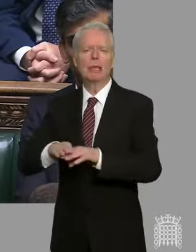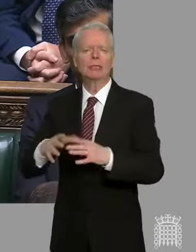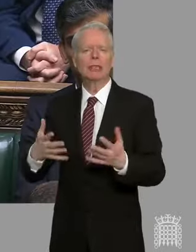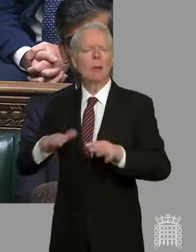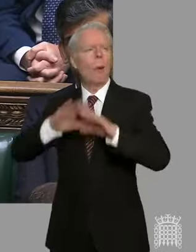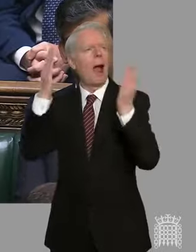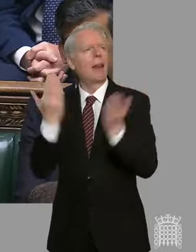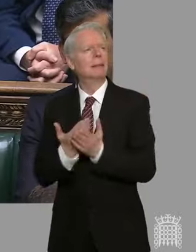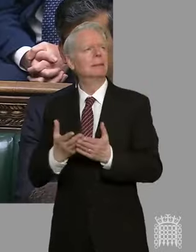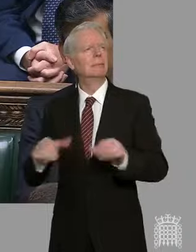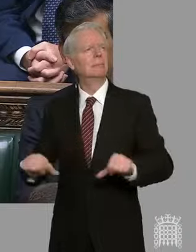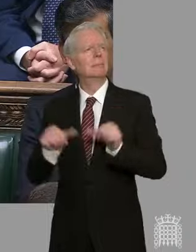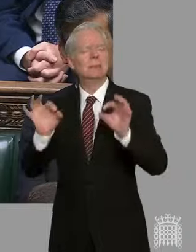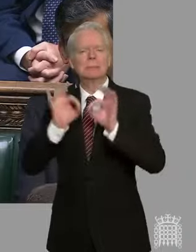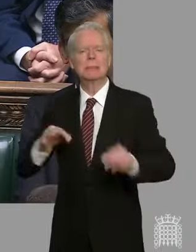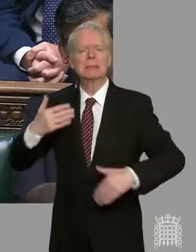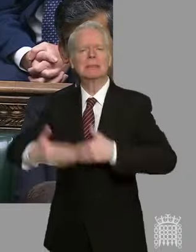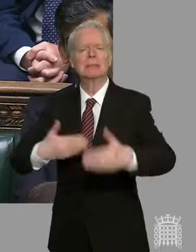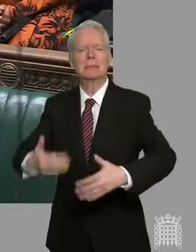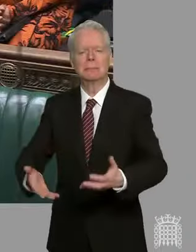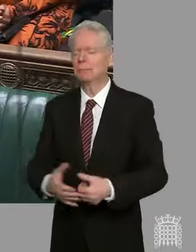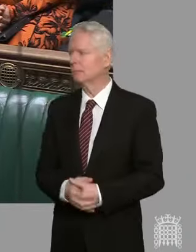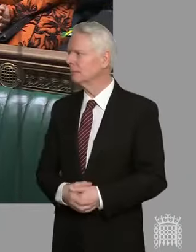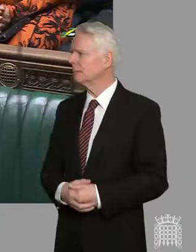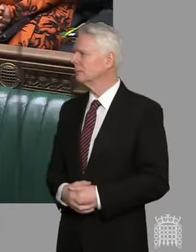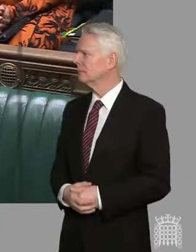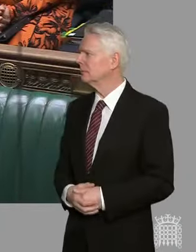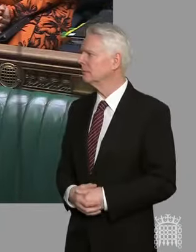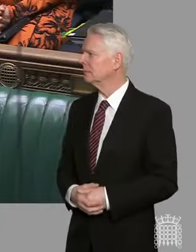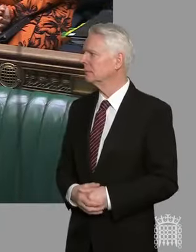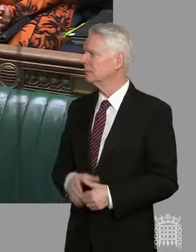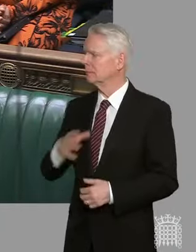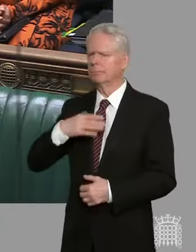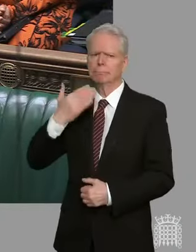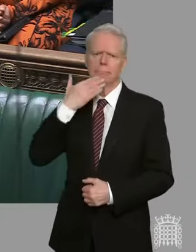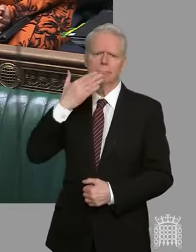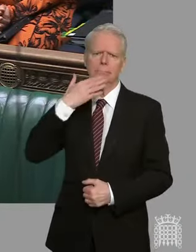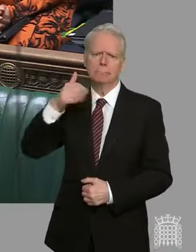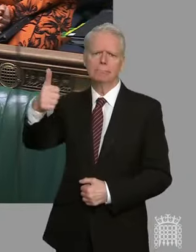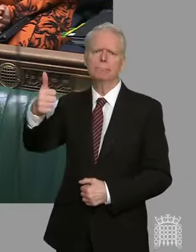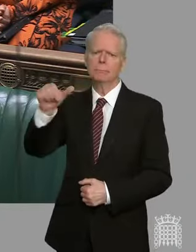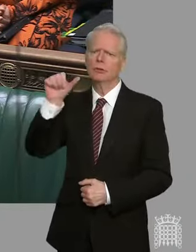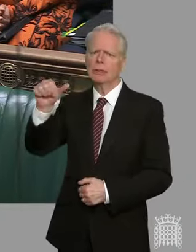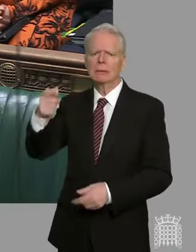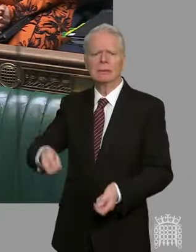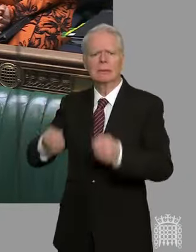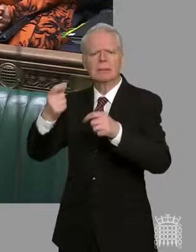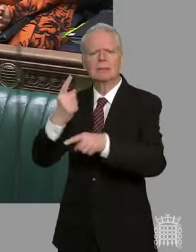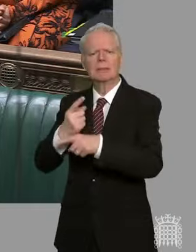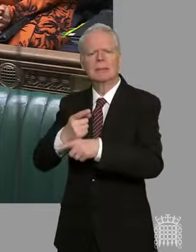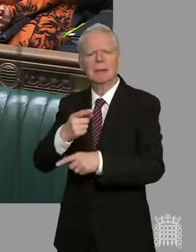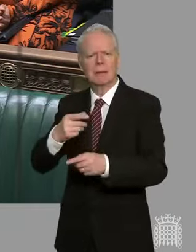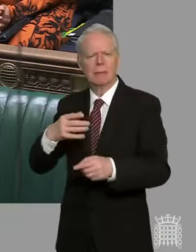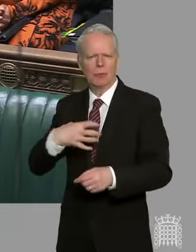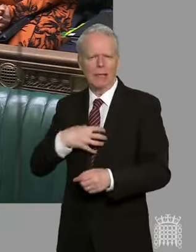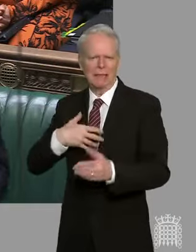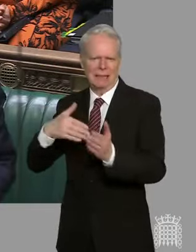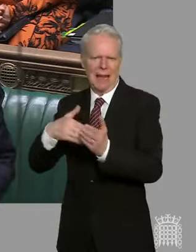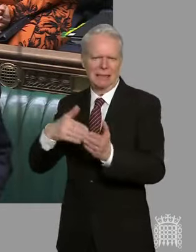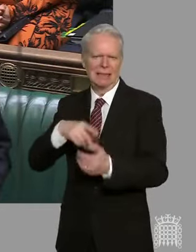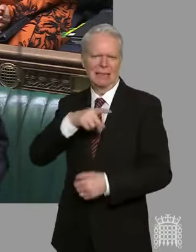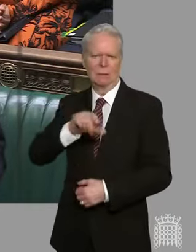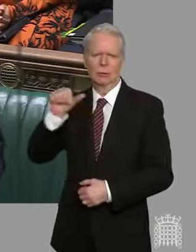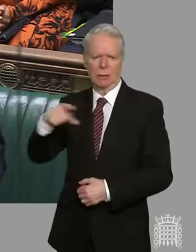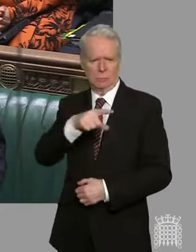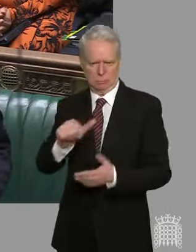and suspending elections was precisely what we did in this country when we were fighting in the Second World War. And secondly, on